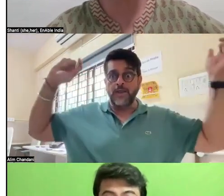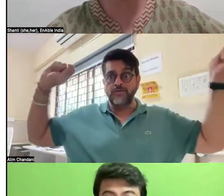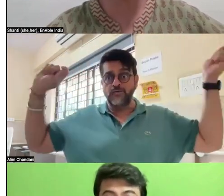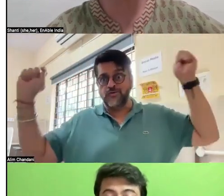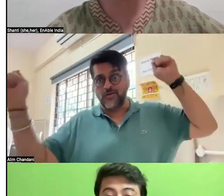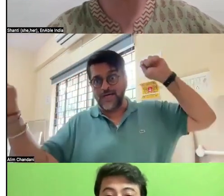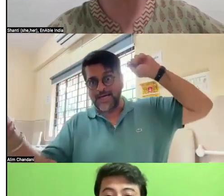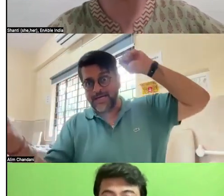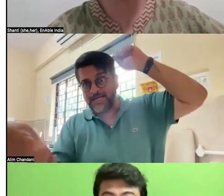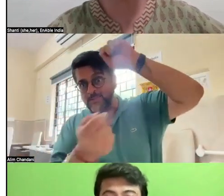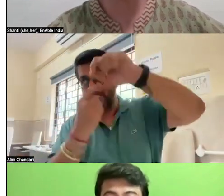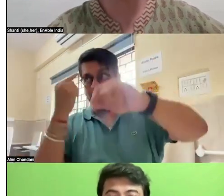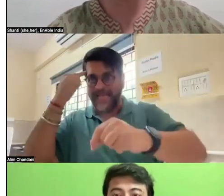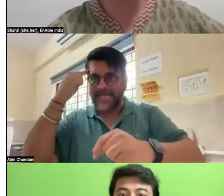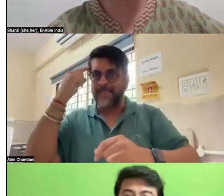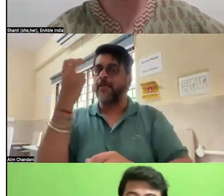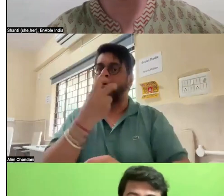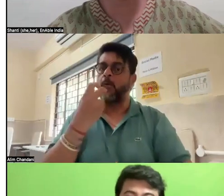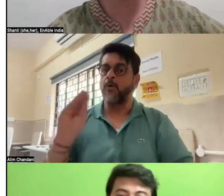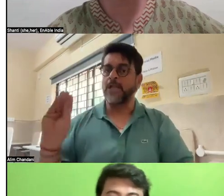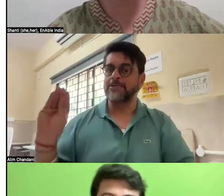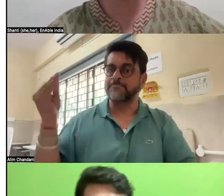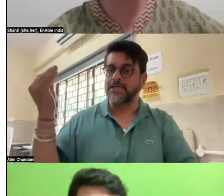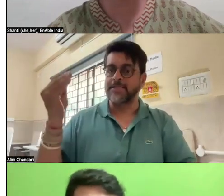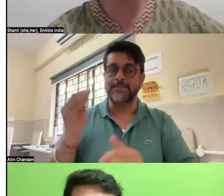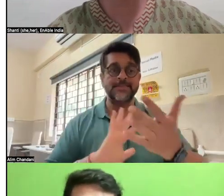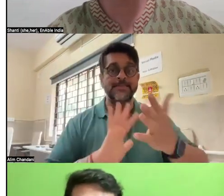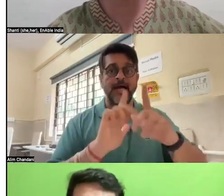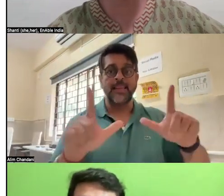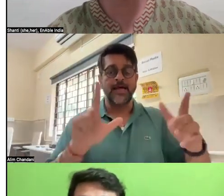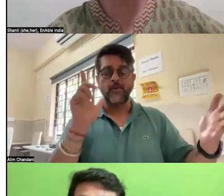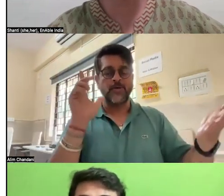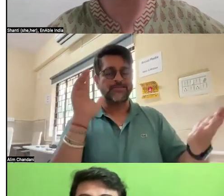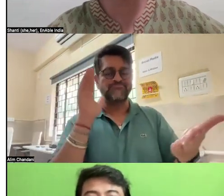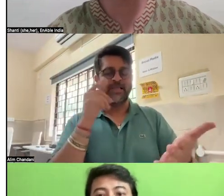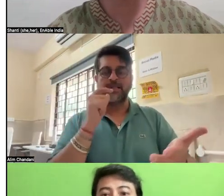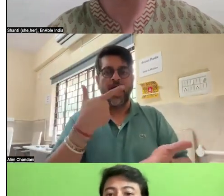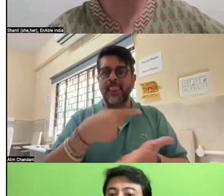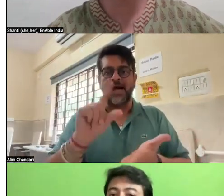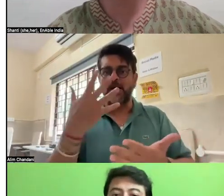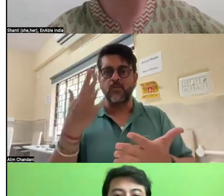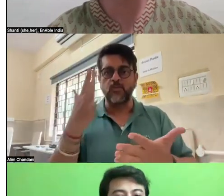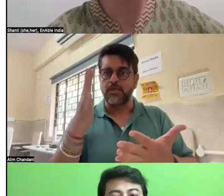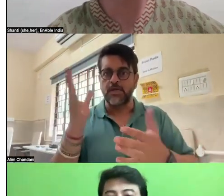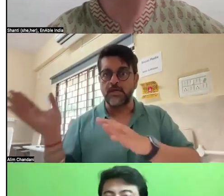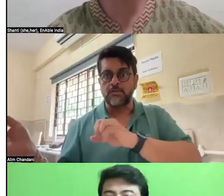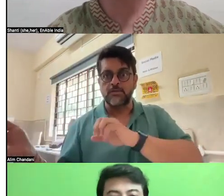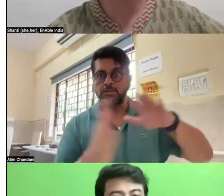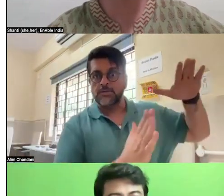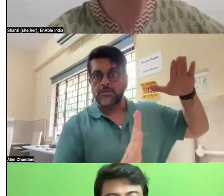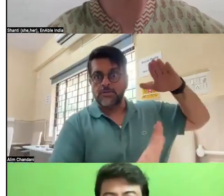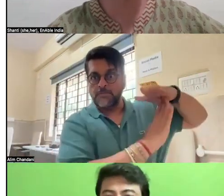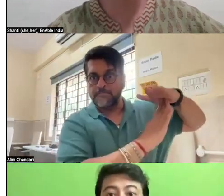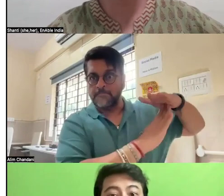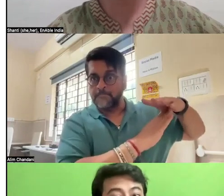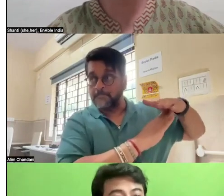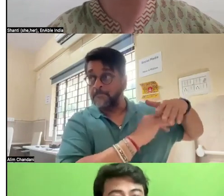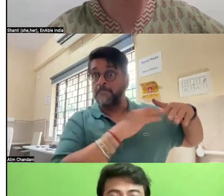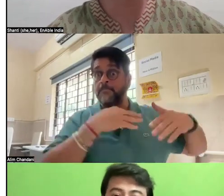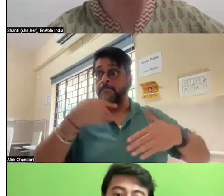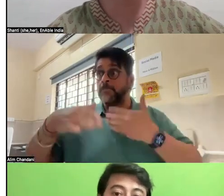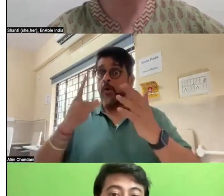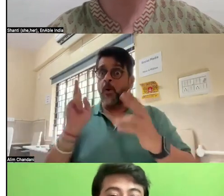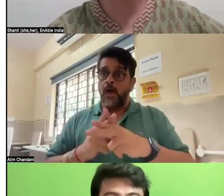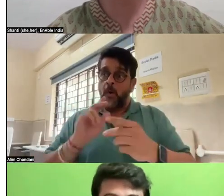that event and that decision, that mental model spread all around the world. They banned